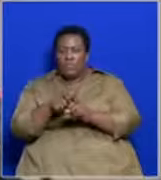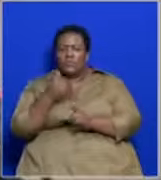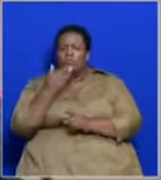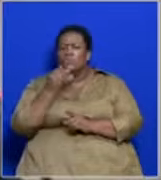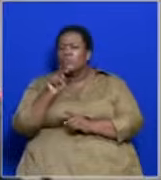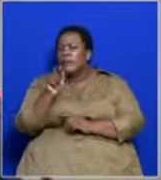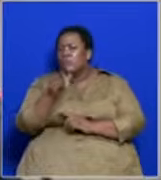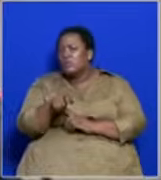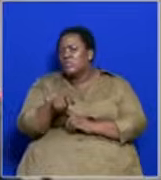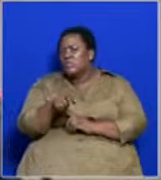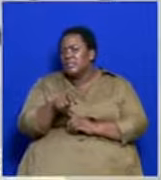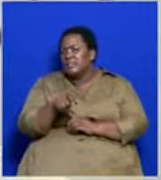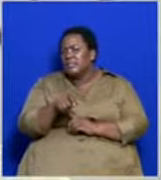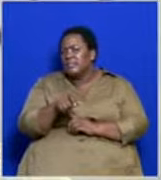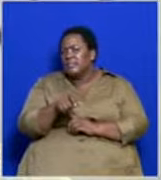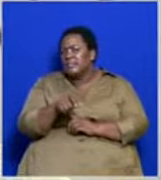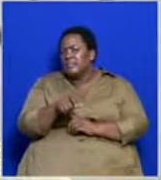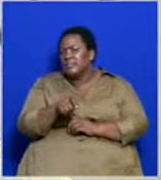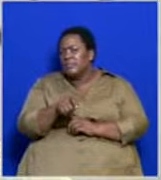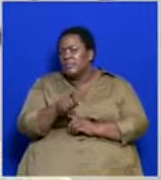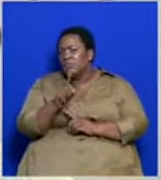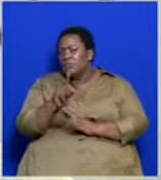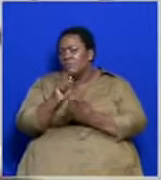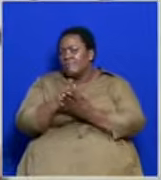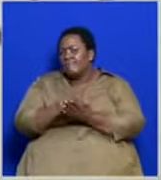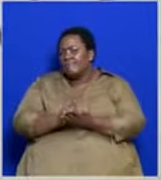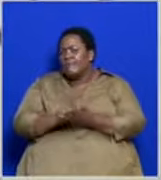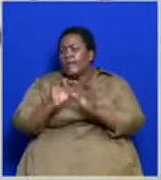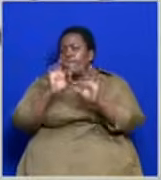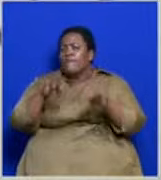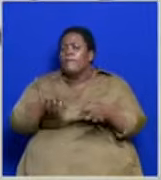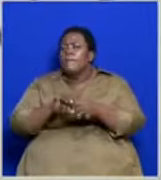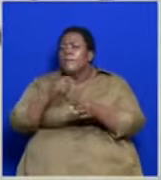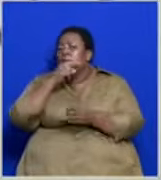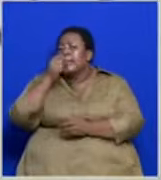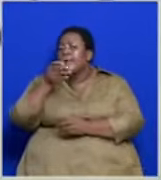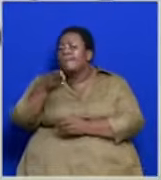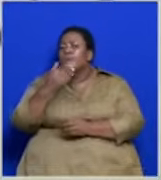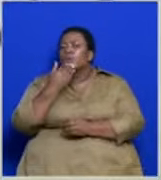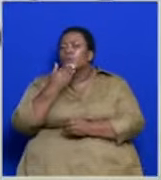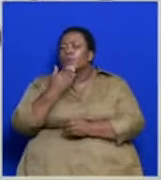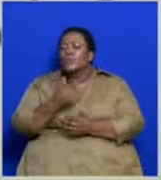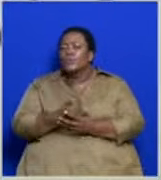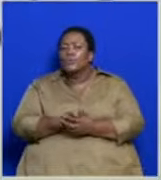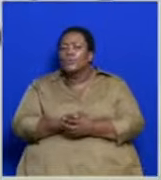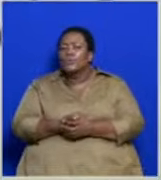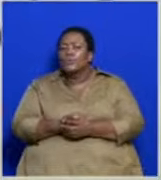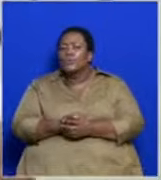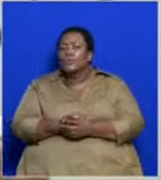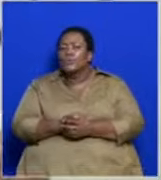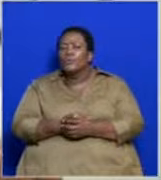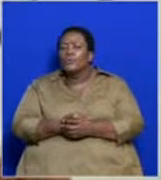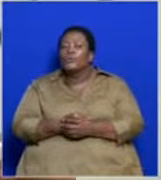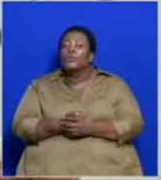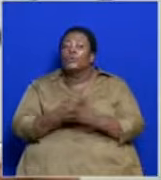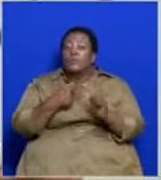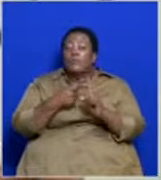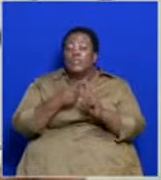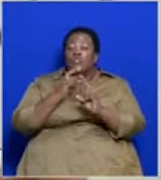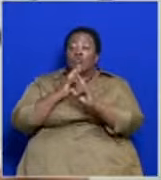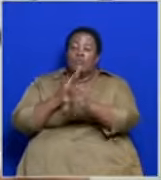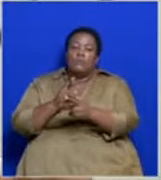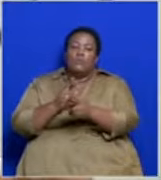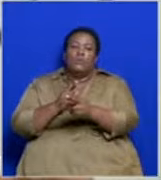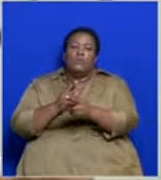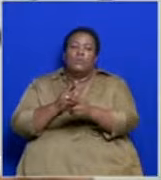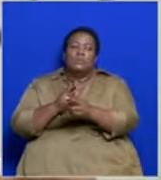has completed this form? The name written there. It is the complainant, Yusuf Thomas Milos. The statement